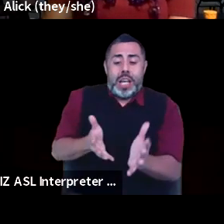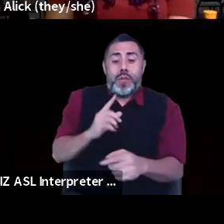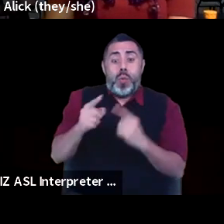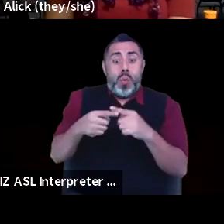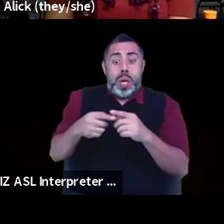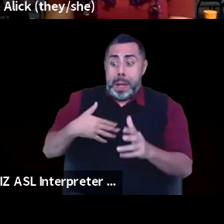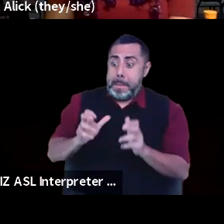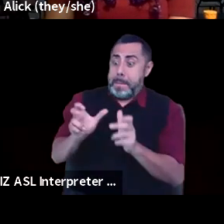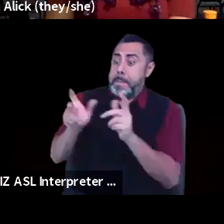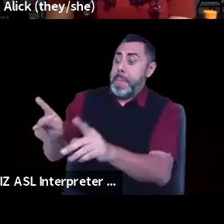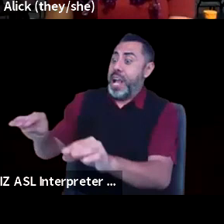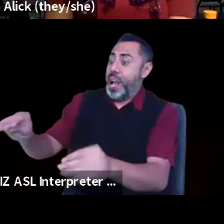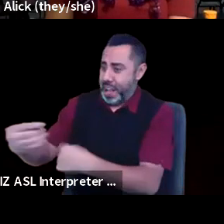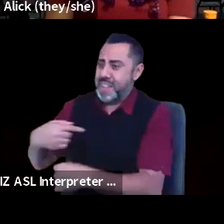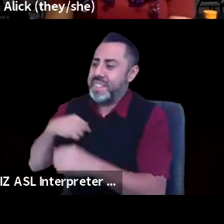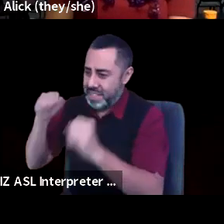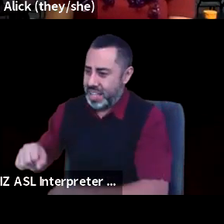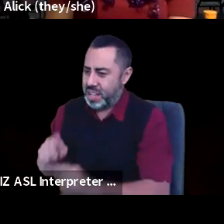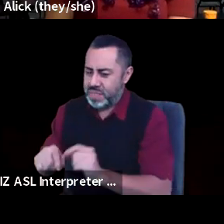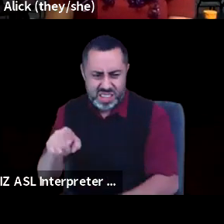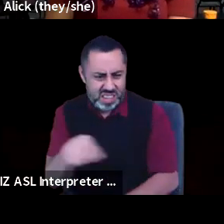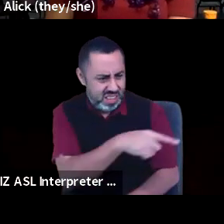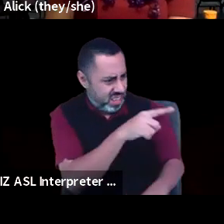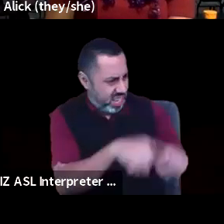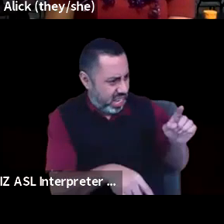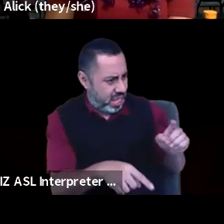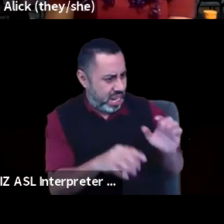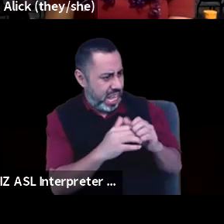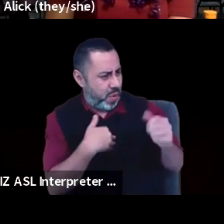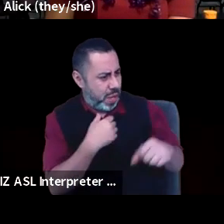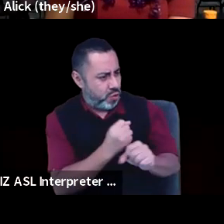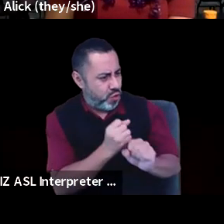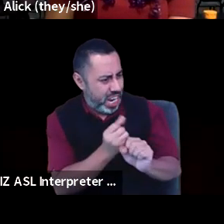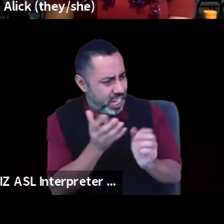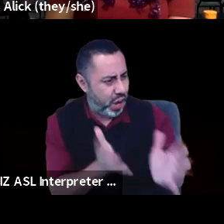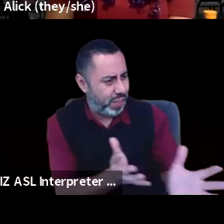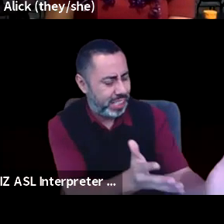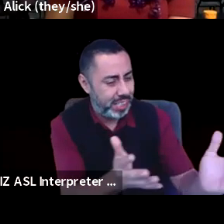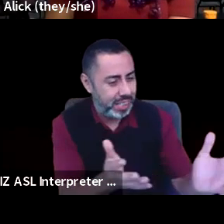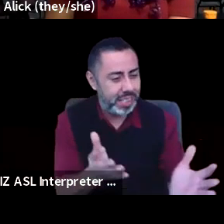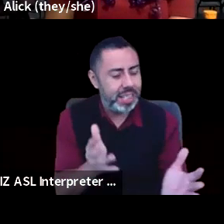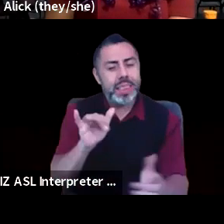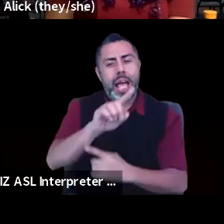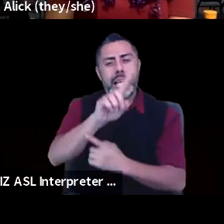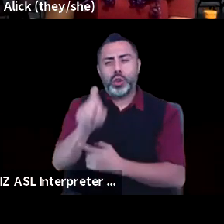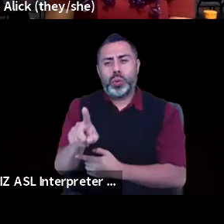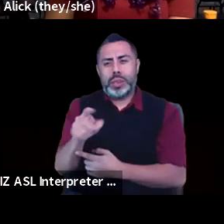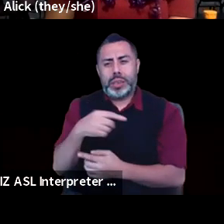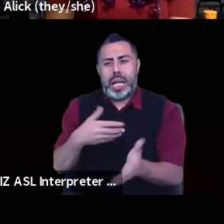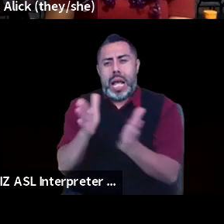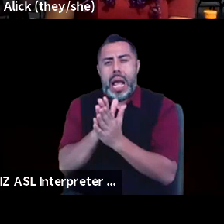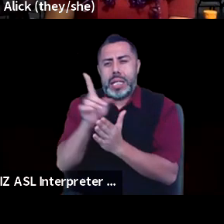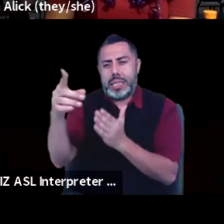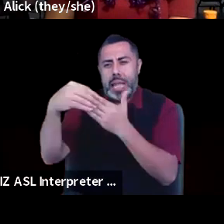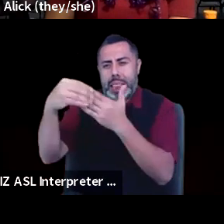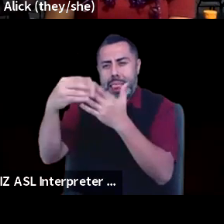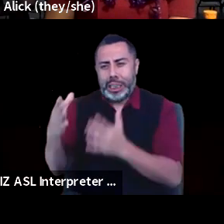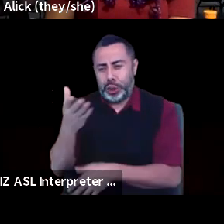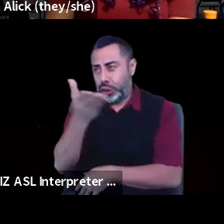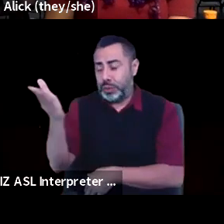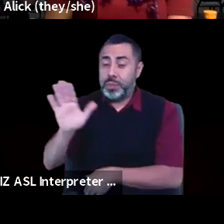other people still can't? So that's the question I would offer leaders to ask: where is the financial disparity in my community? And